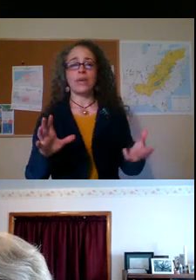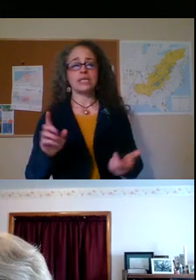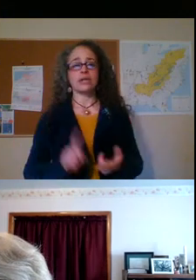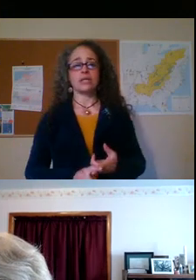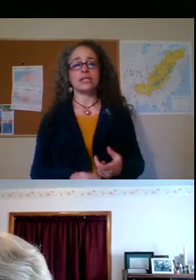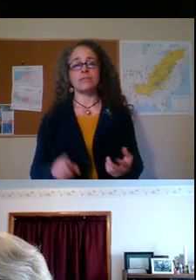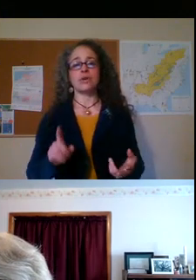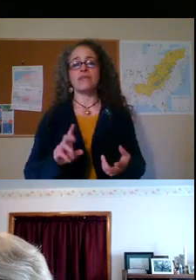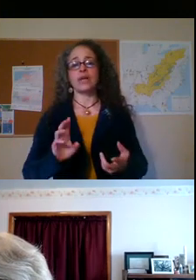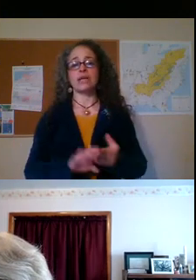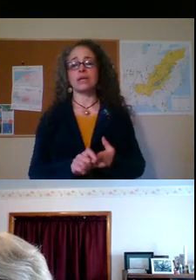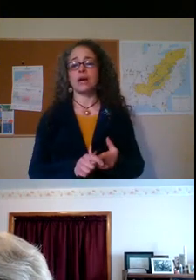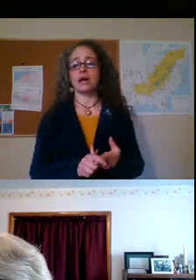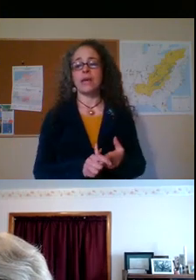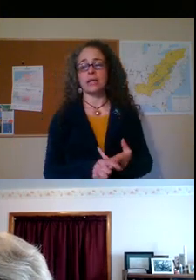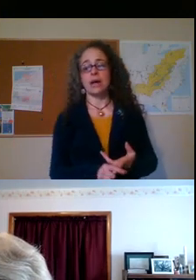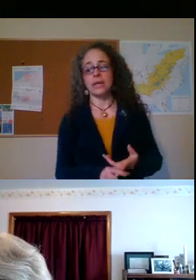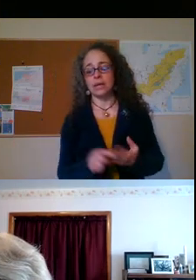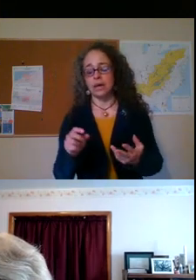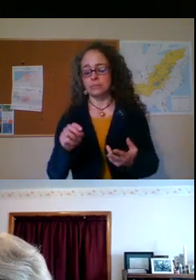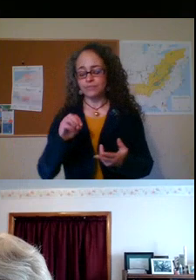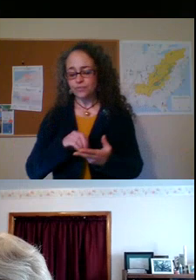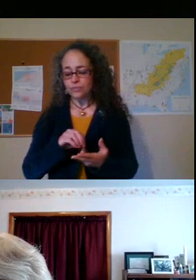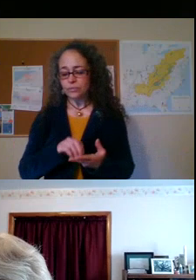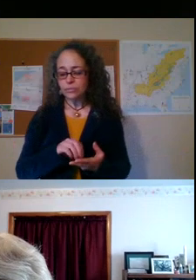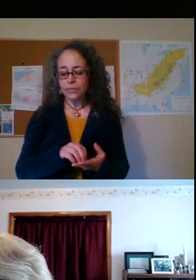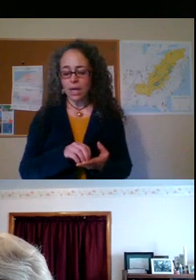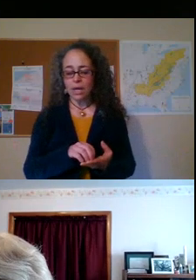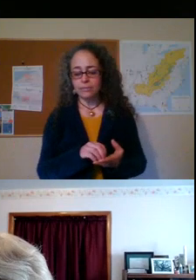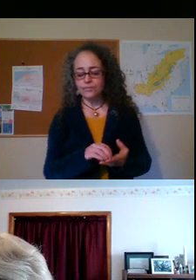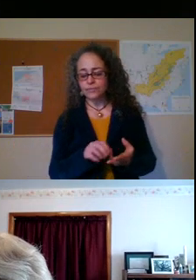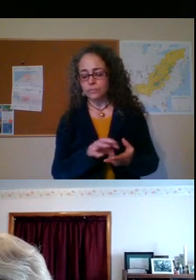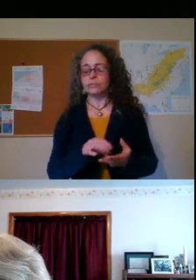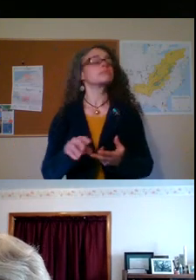definition, based on demographic and economic